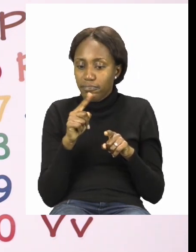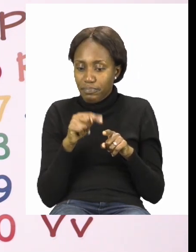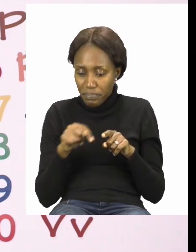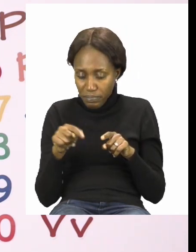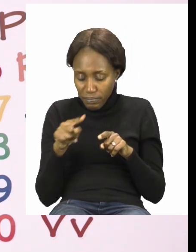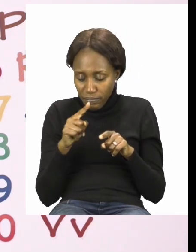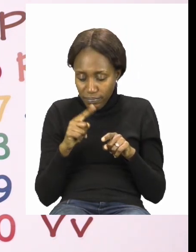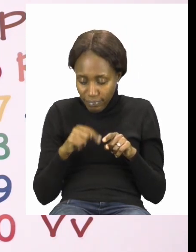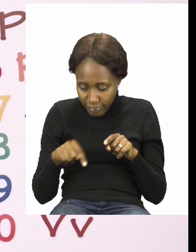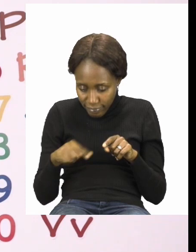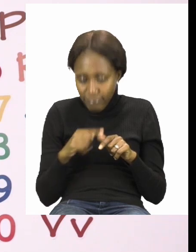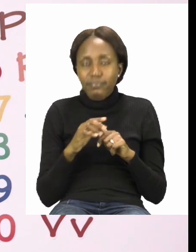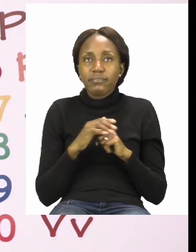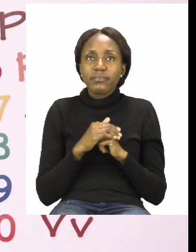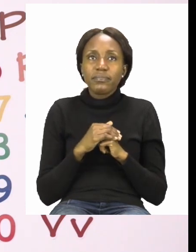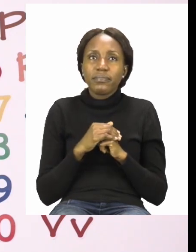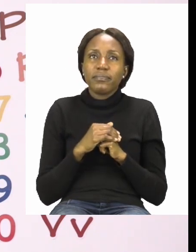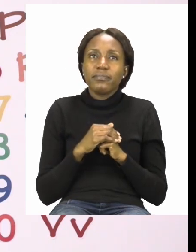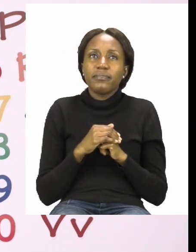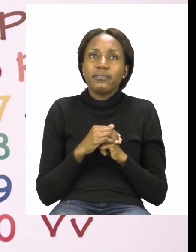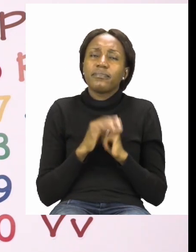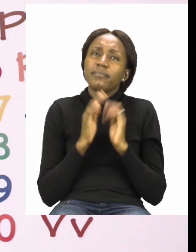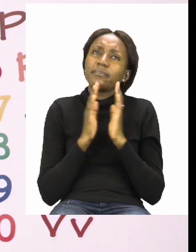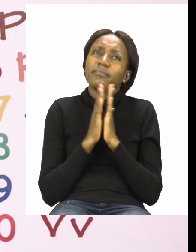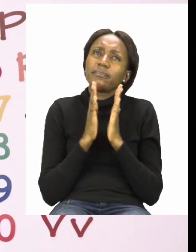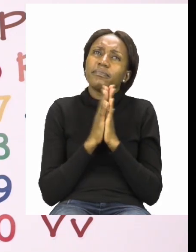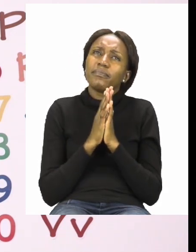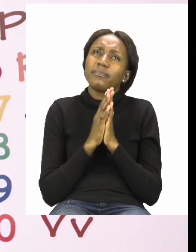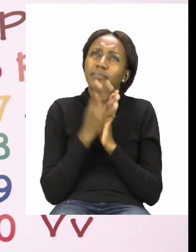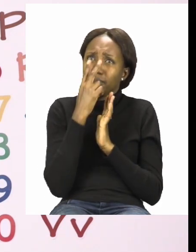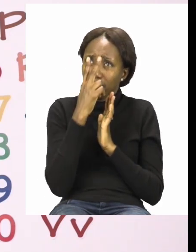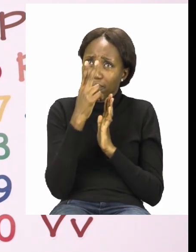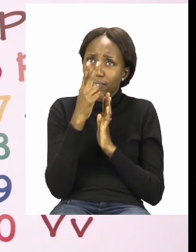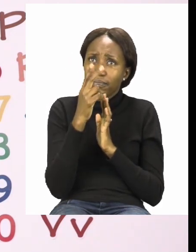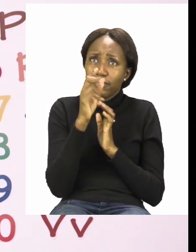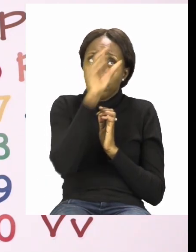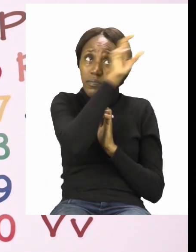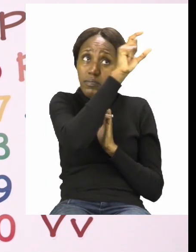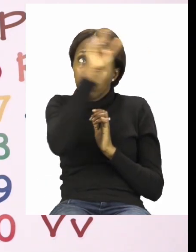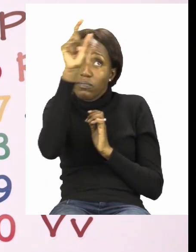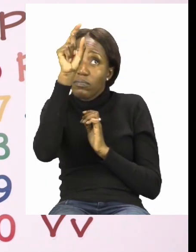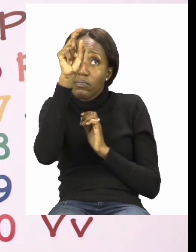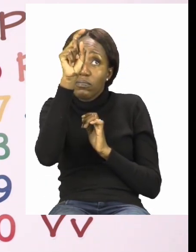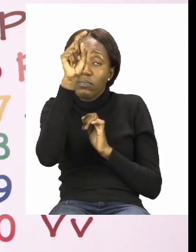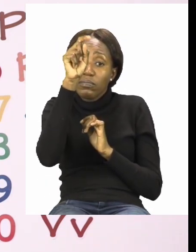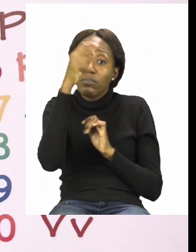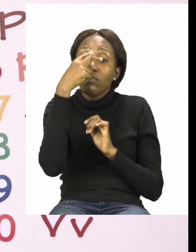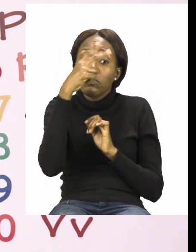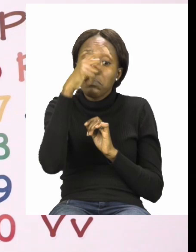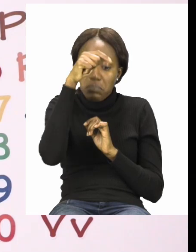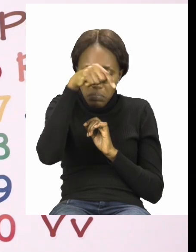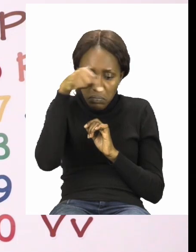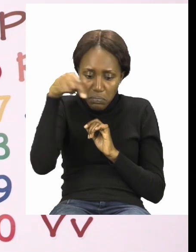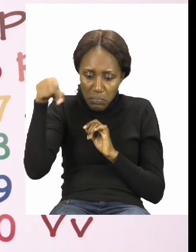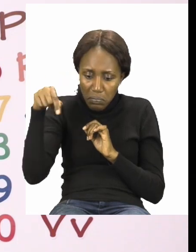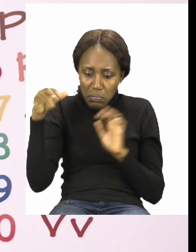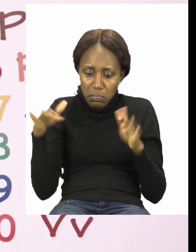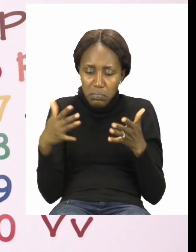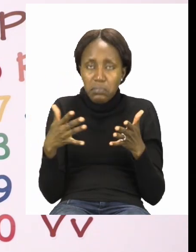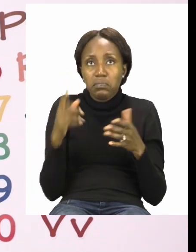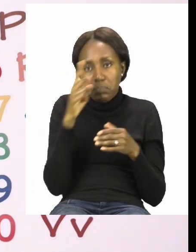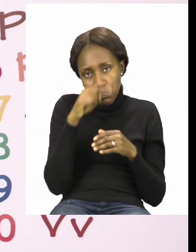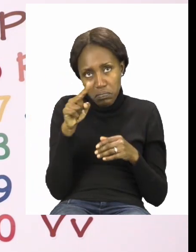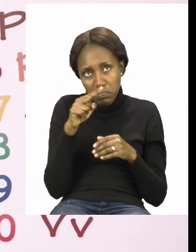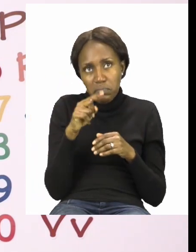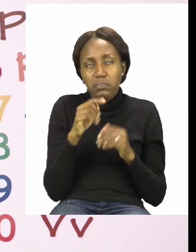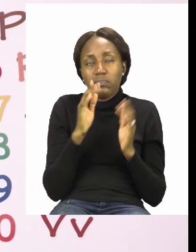and circle them. Make sure you check with the arrows that are on the top before you circle. Take